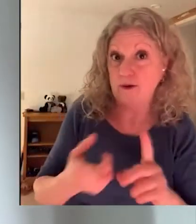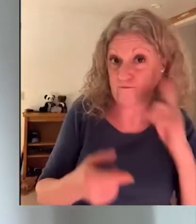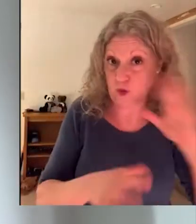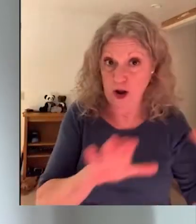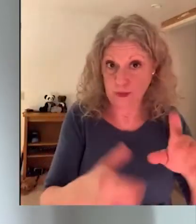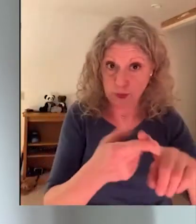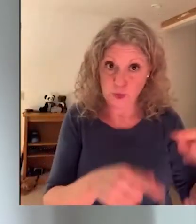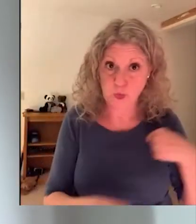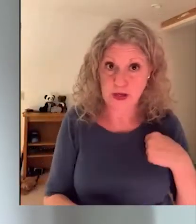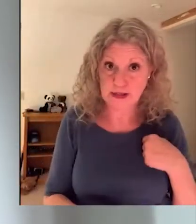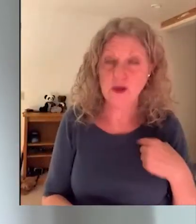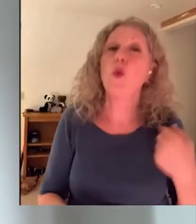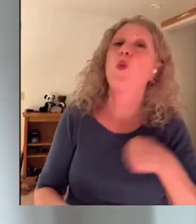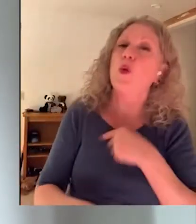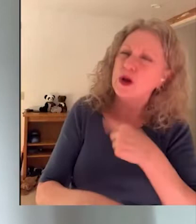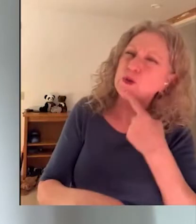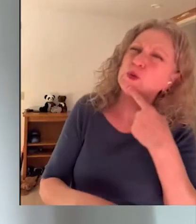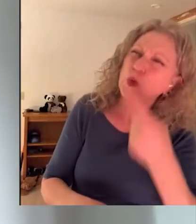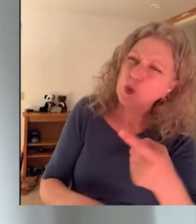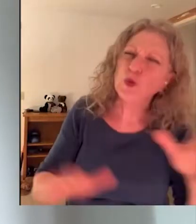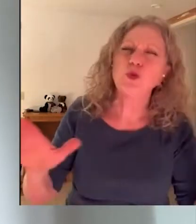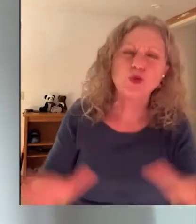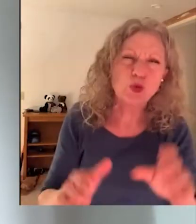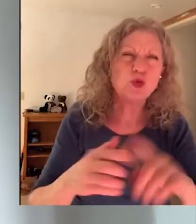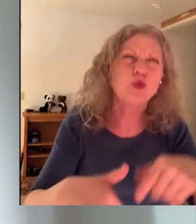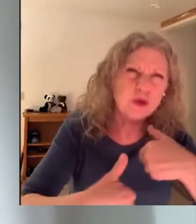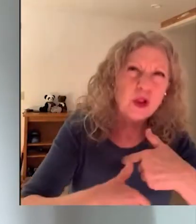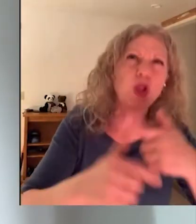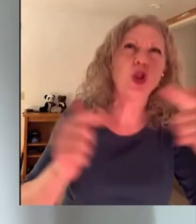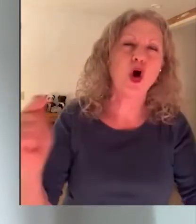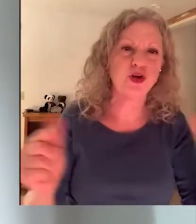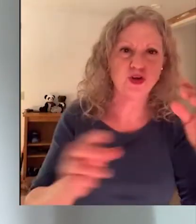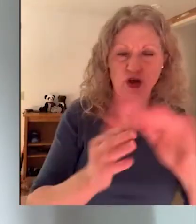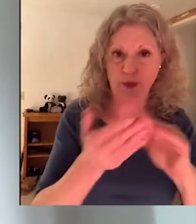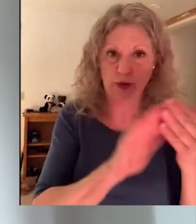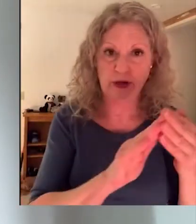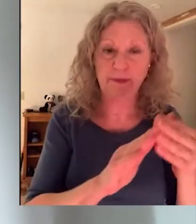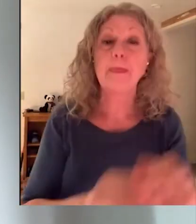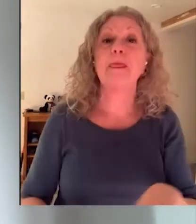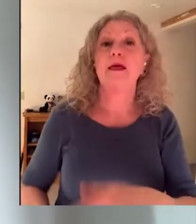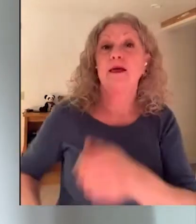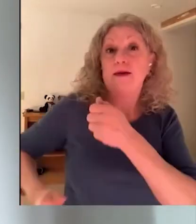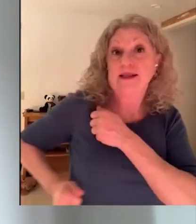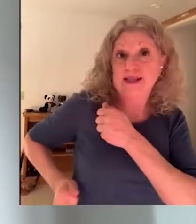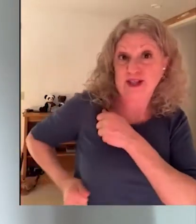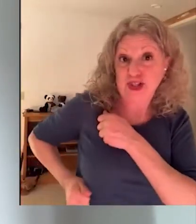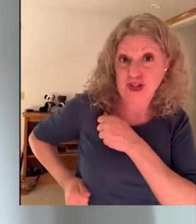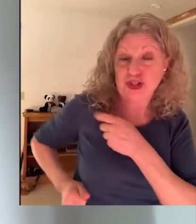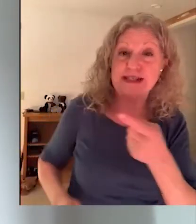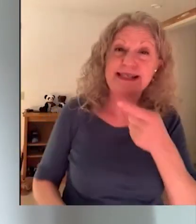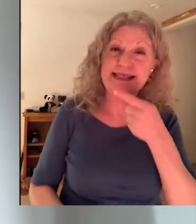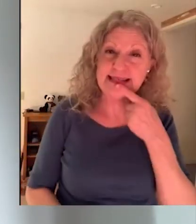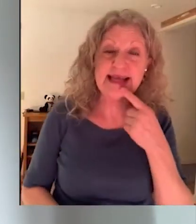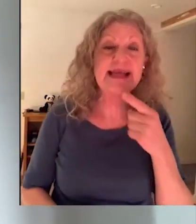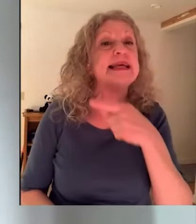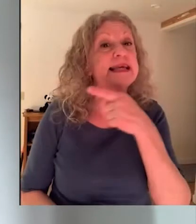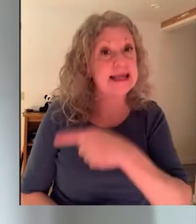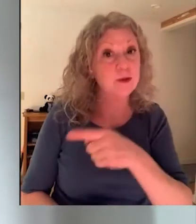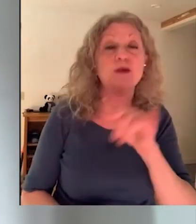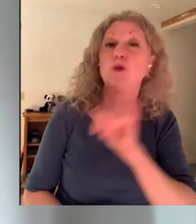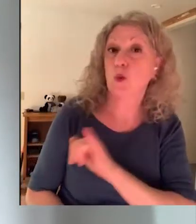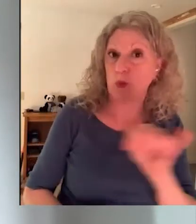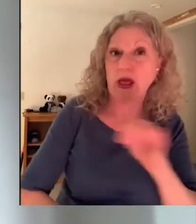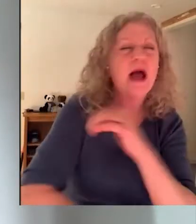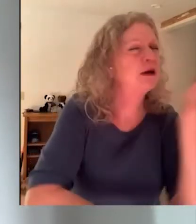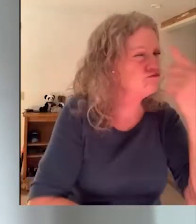community. The centurion stated that he was also one with authority, and he understood